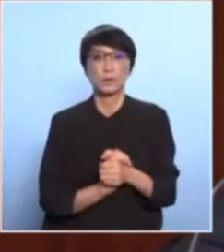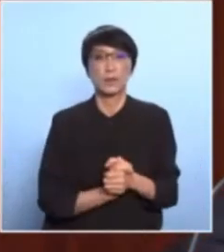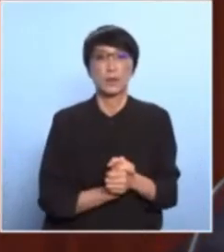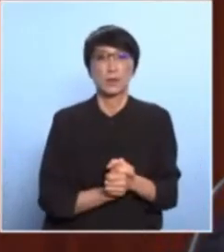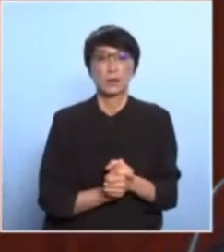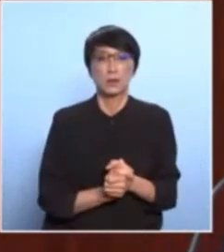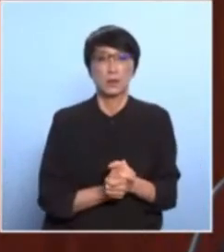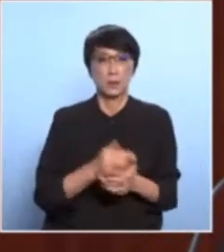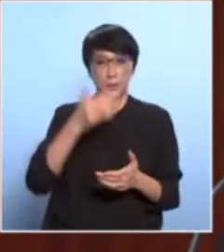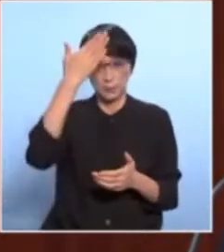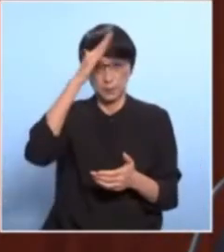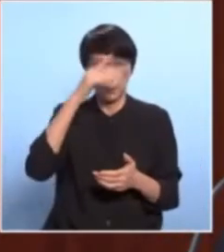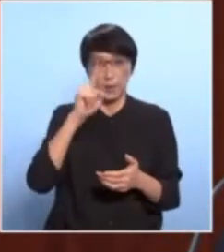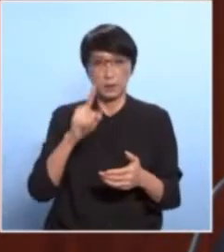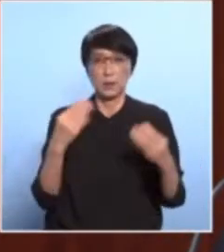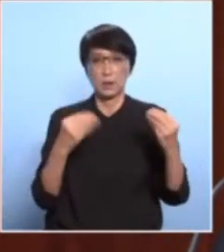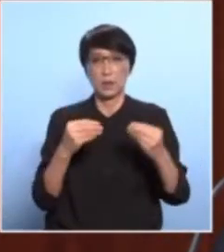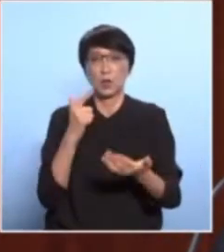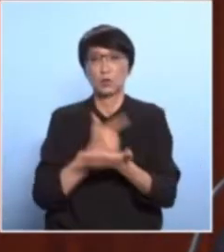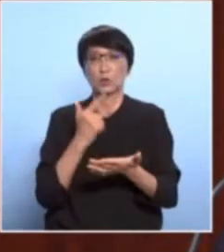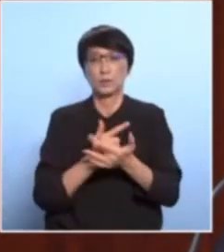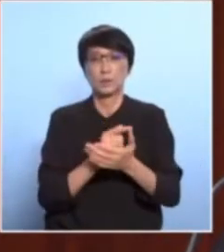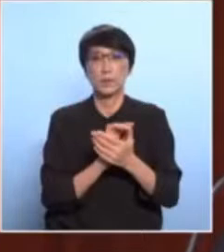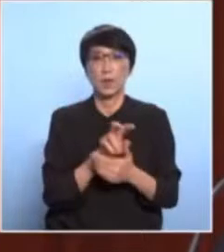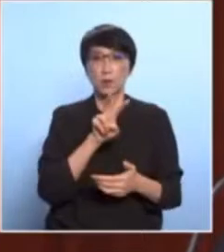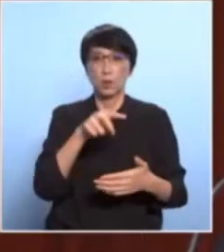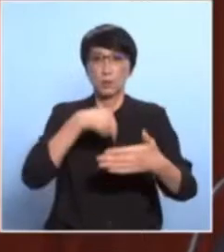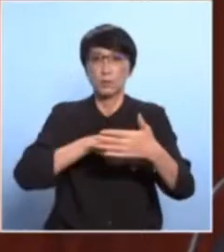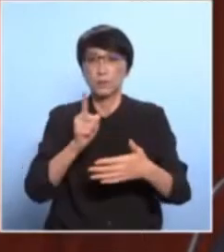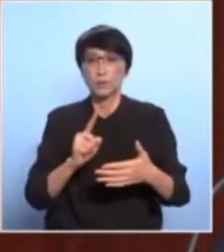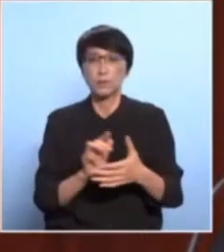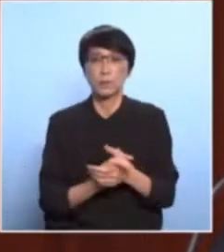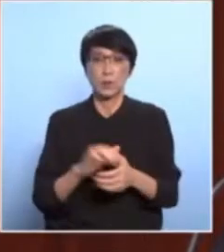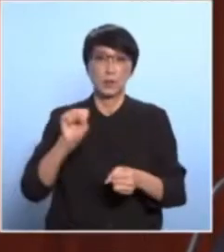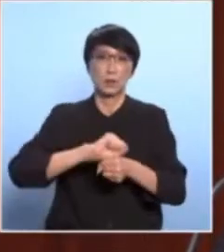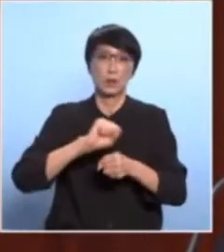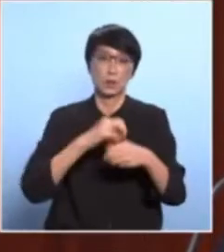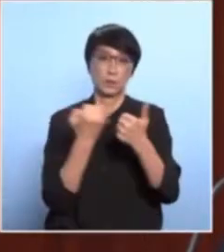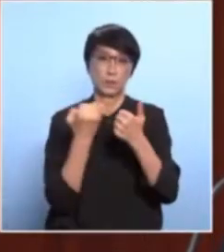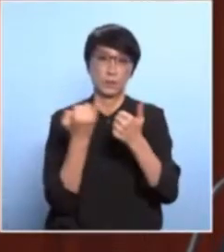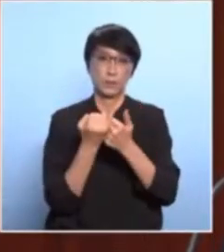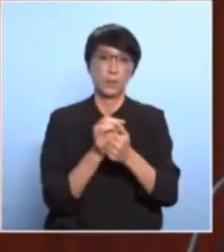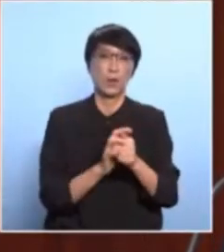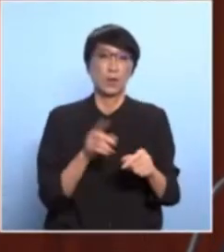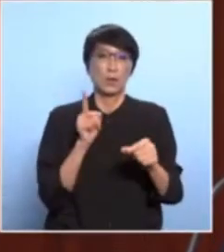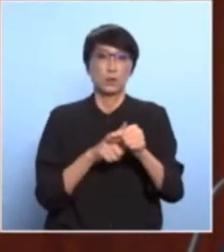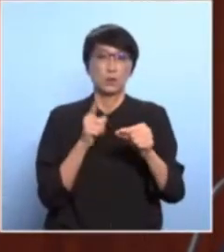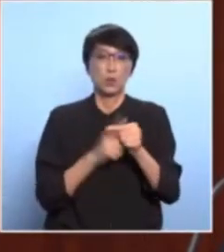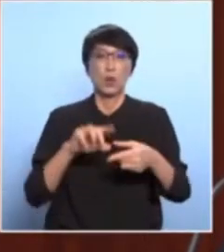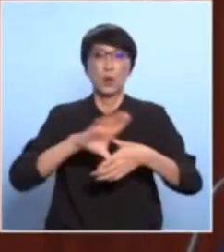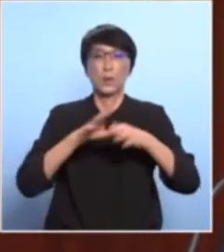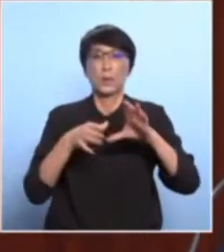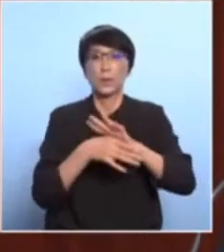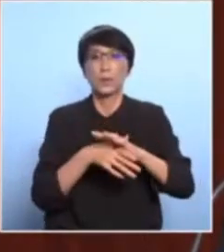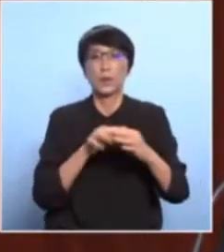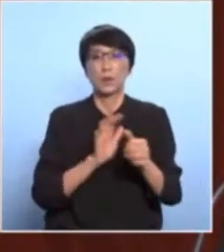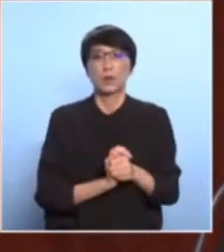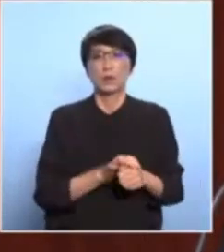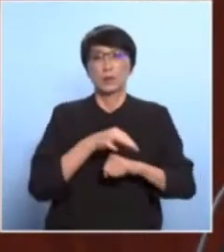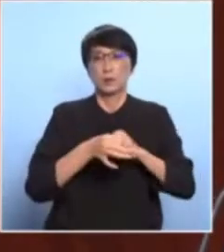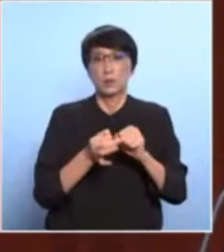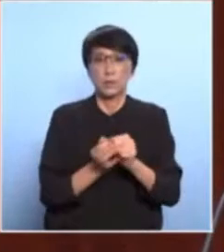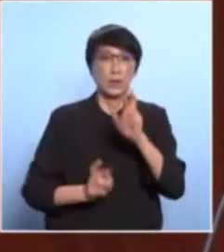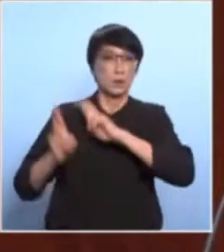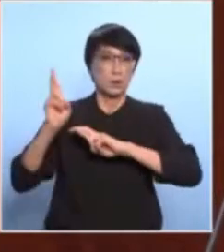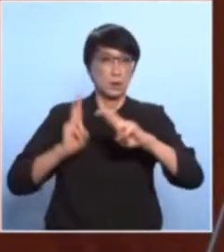and enrich the contents of the values education curriculum framework so as to enhance students' learning about the Chinese culture,